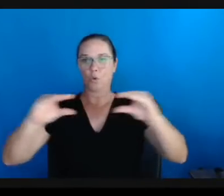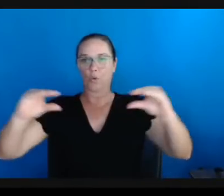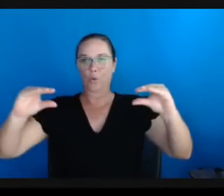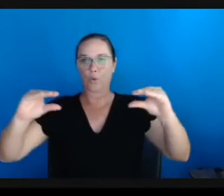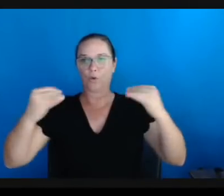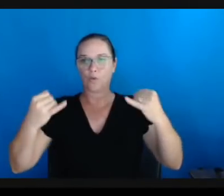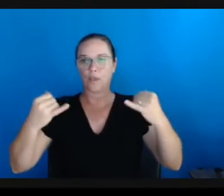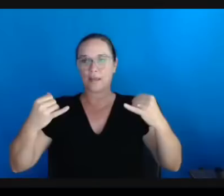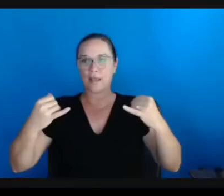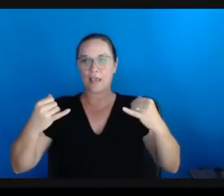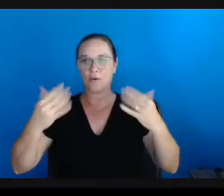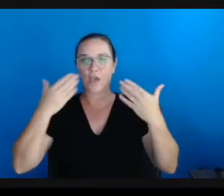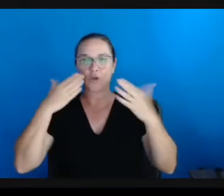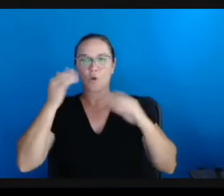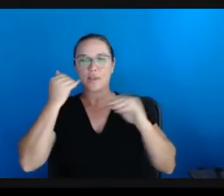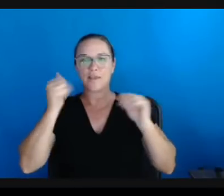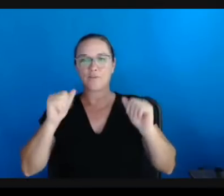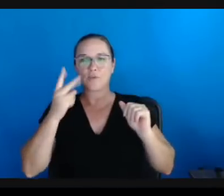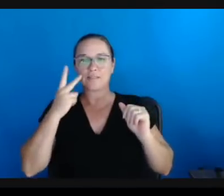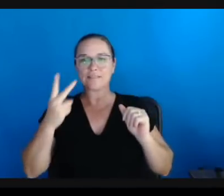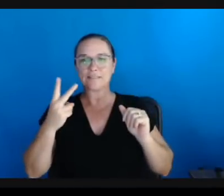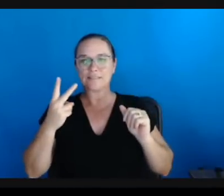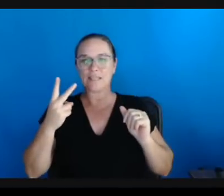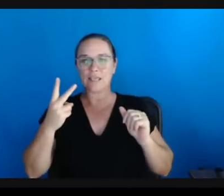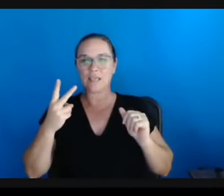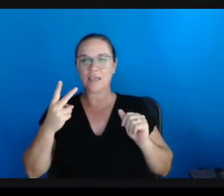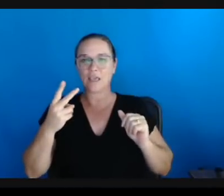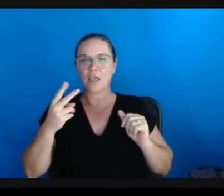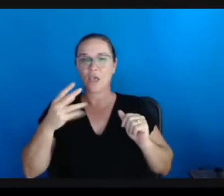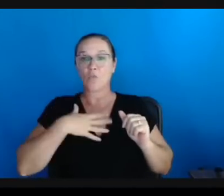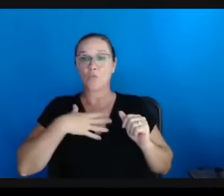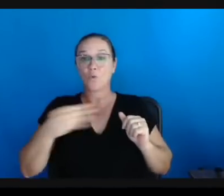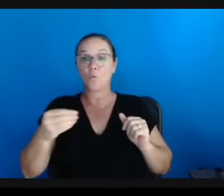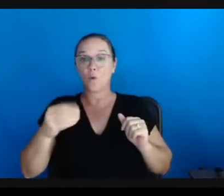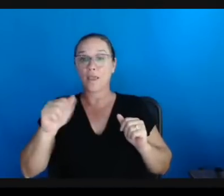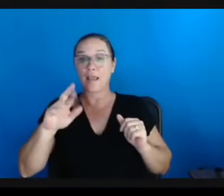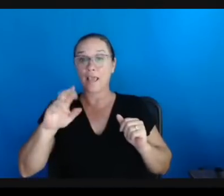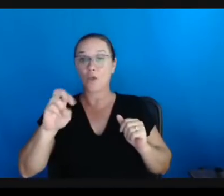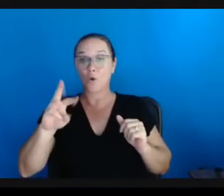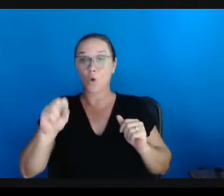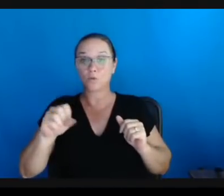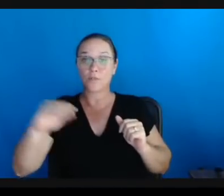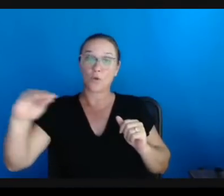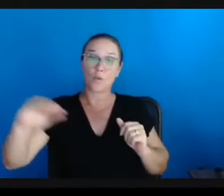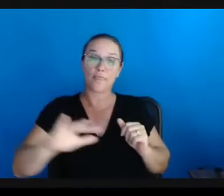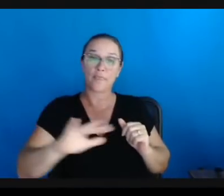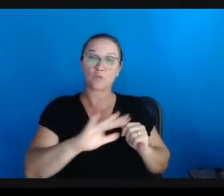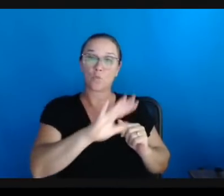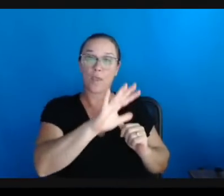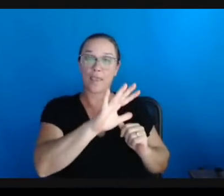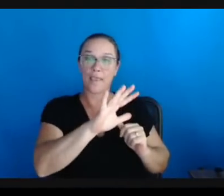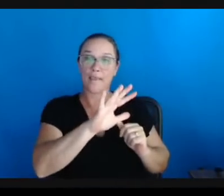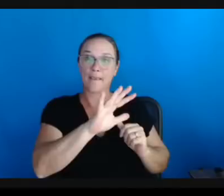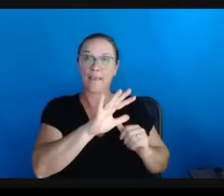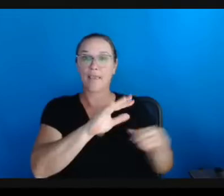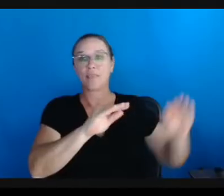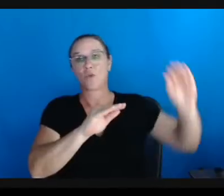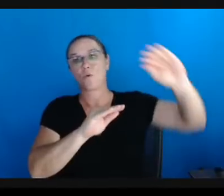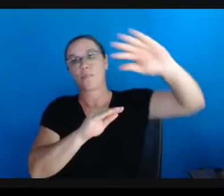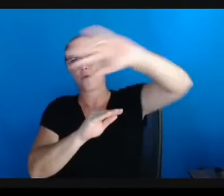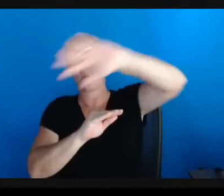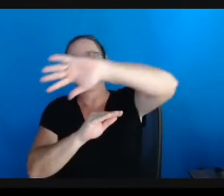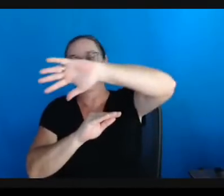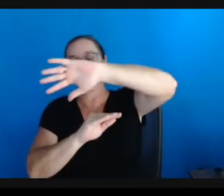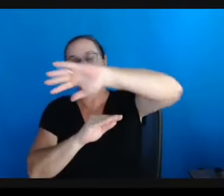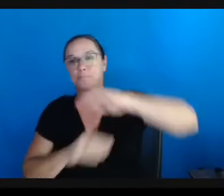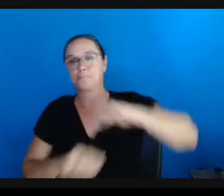can quite see this little white arrow is moving around. The wind direction is coming this way over here. It's going that way over there.